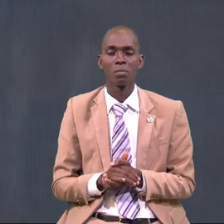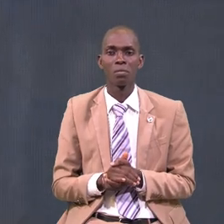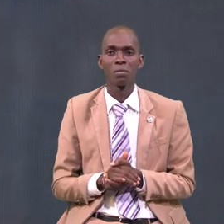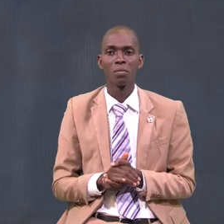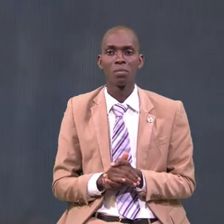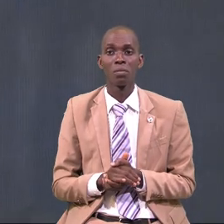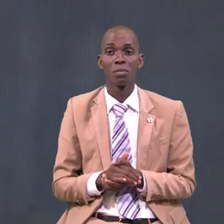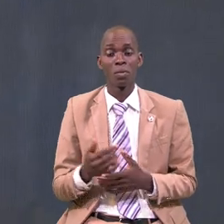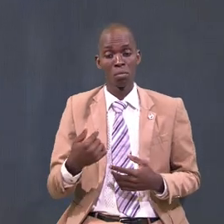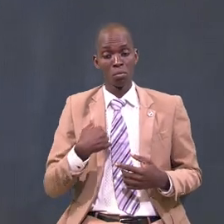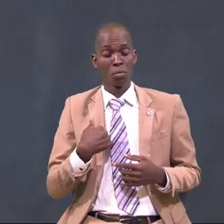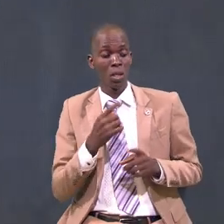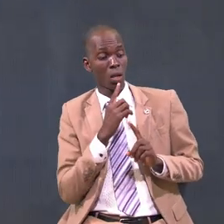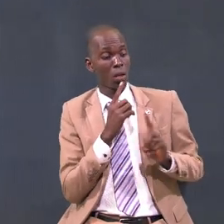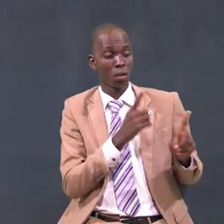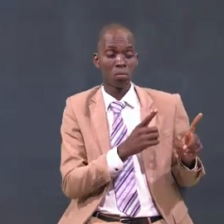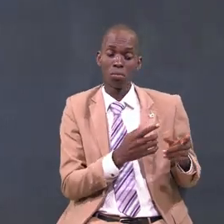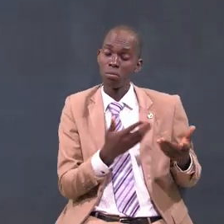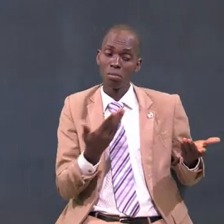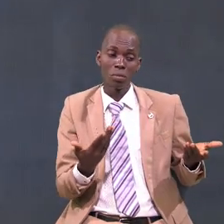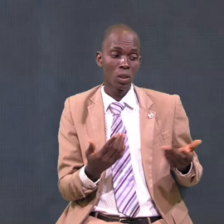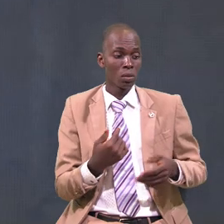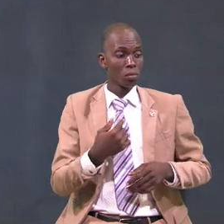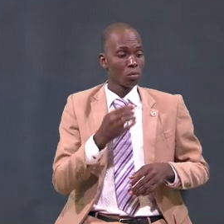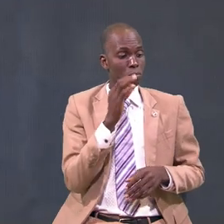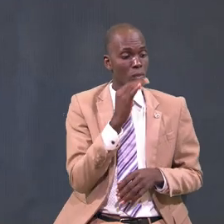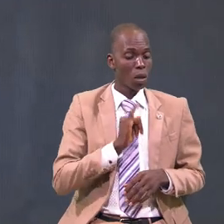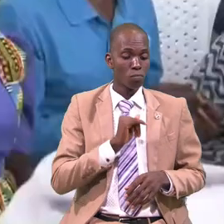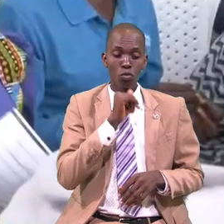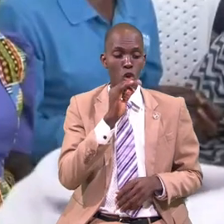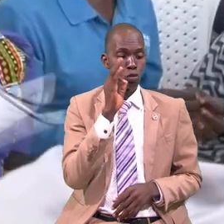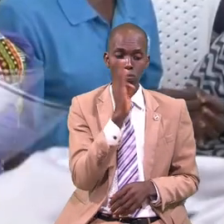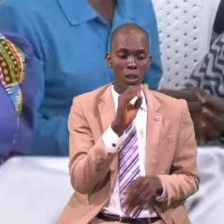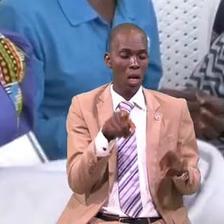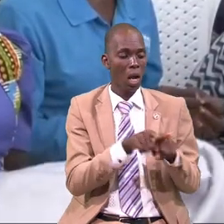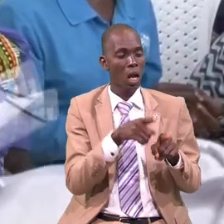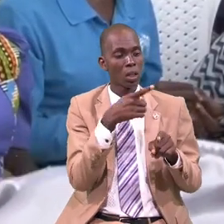I said, well, I'm not preaching like the public. I'm reading the Bible.